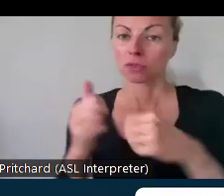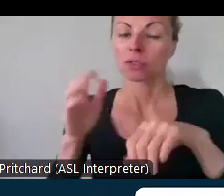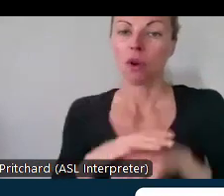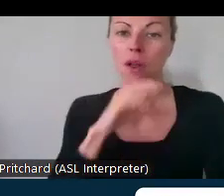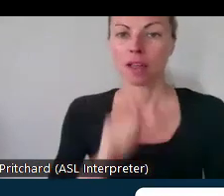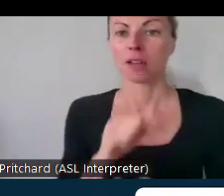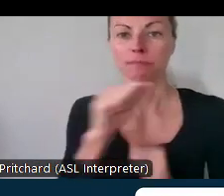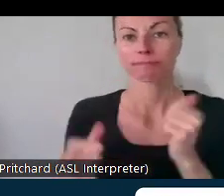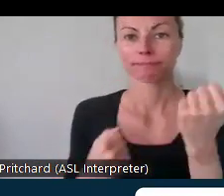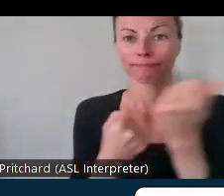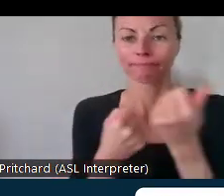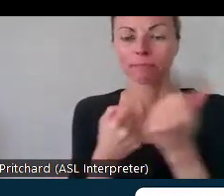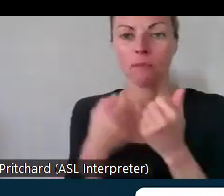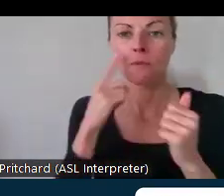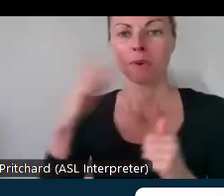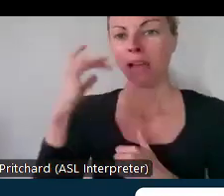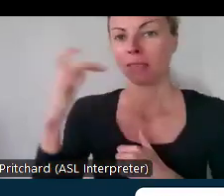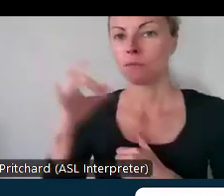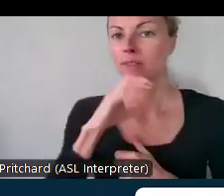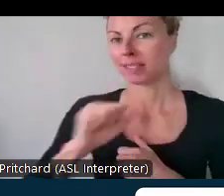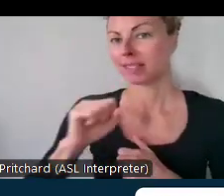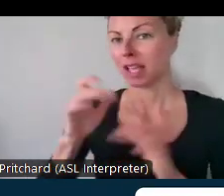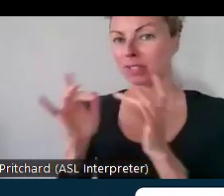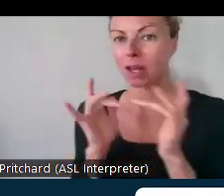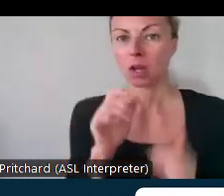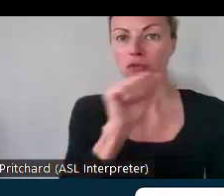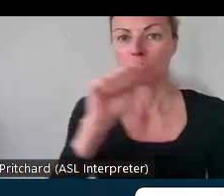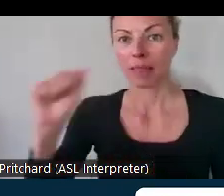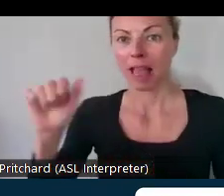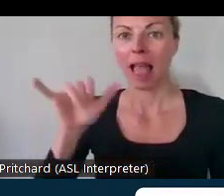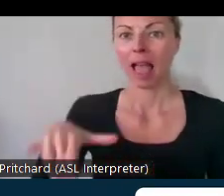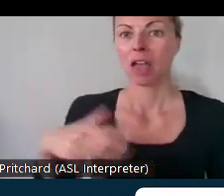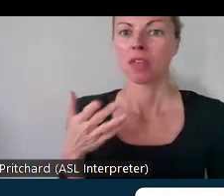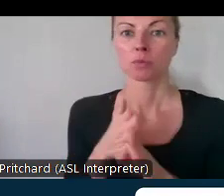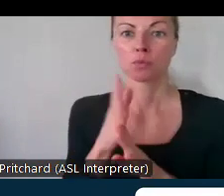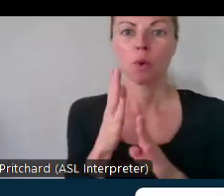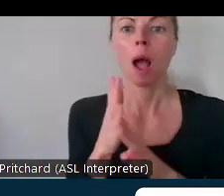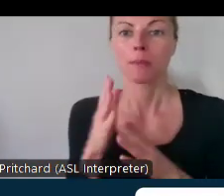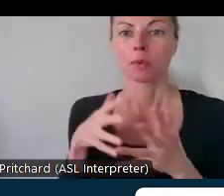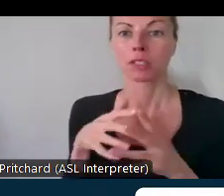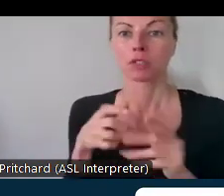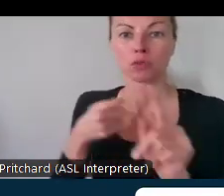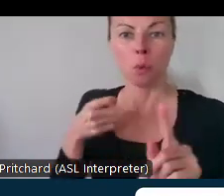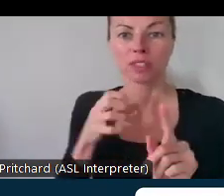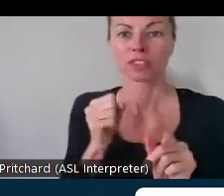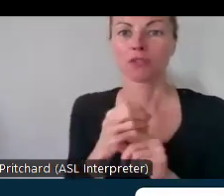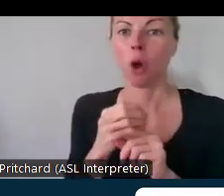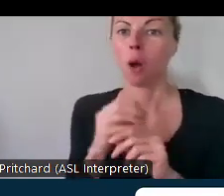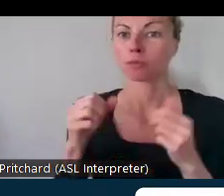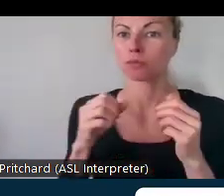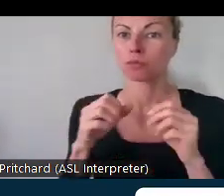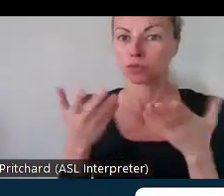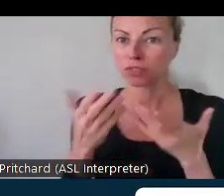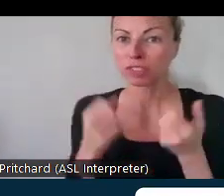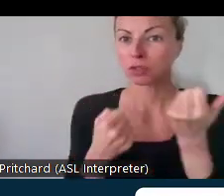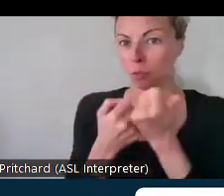backbone of California's aging network. AAAs have been the primary source of services and supports for older